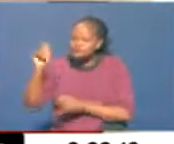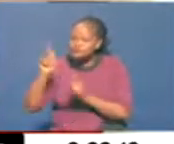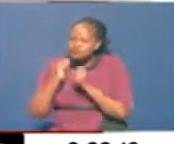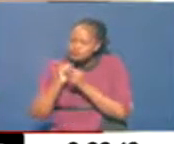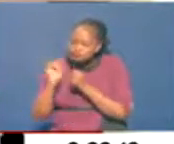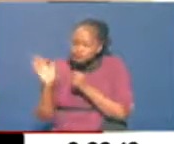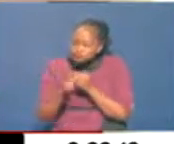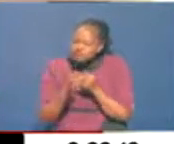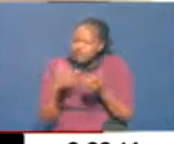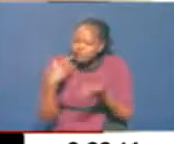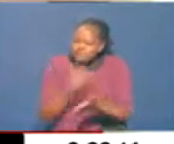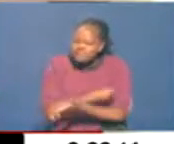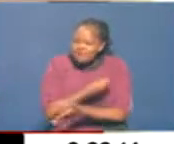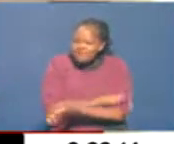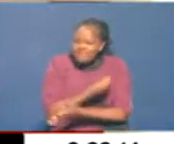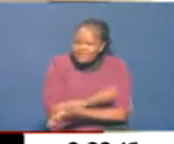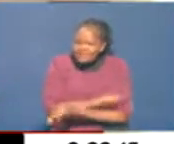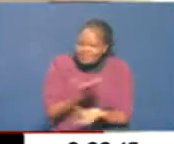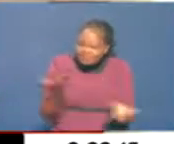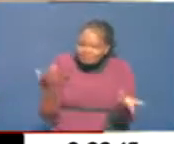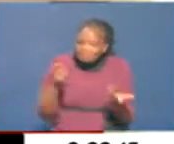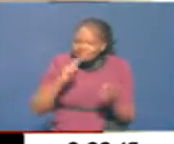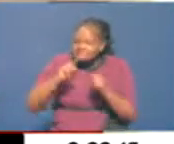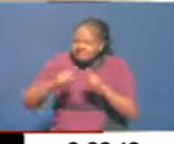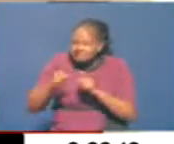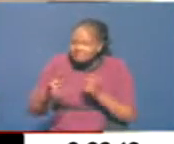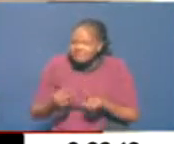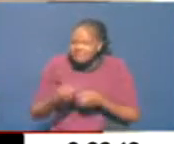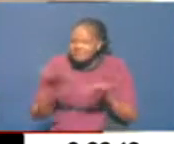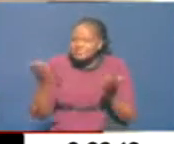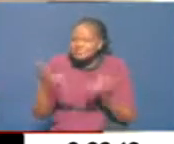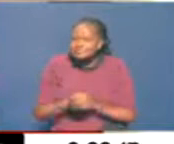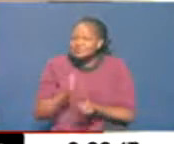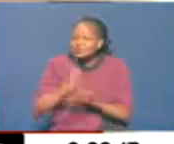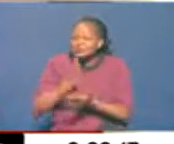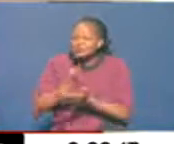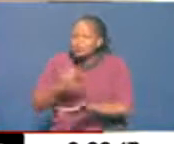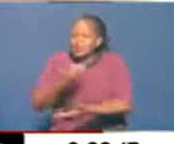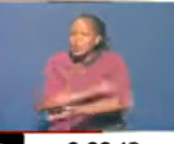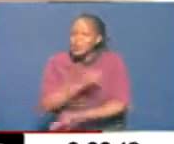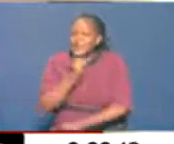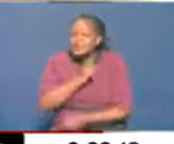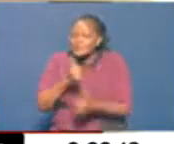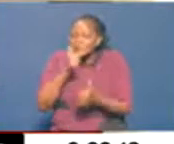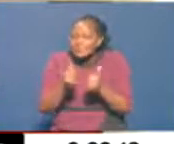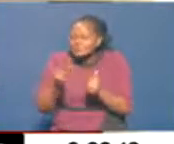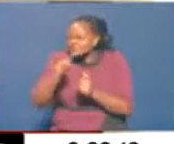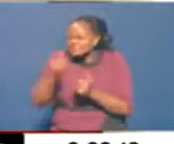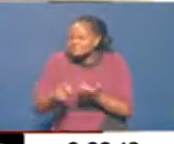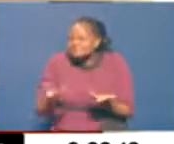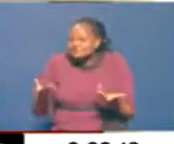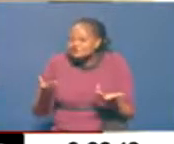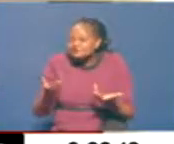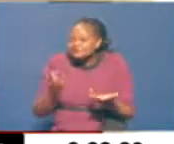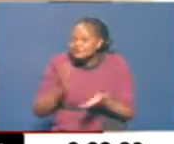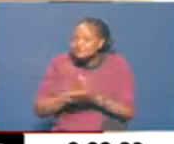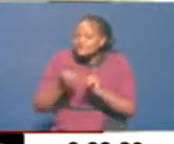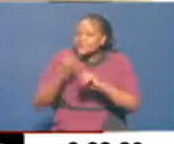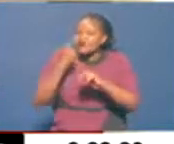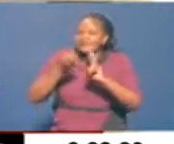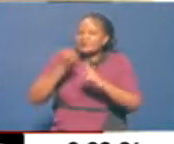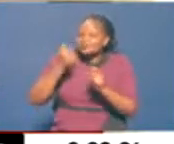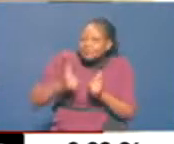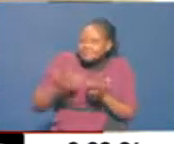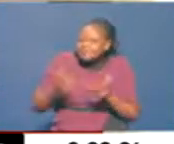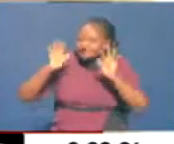been vaccinated? You know, are you sure you got the jab? Which jab did you get? Mm-hmm. Are you on your first or your second jab? These are